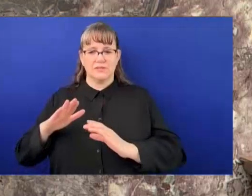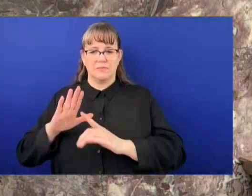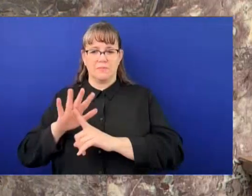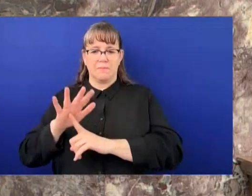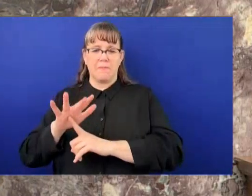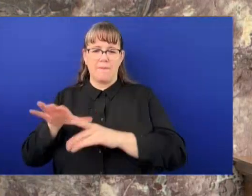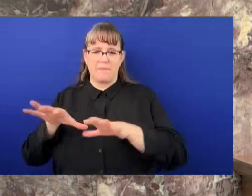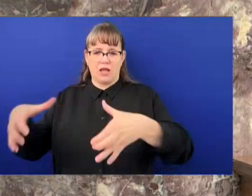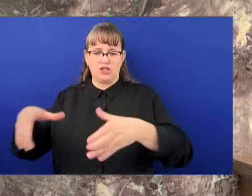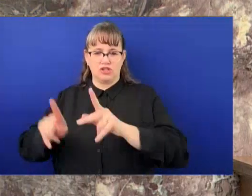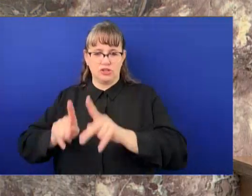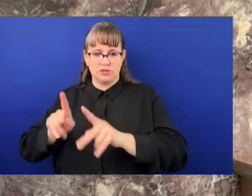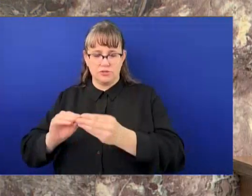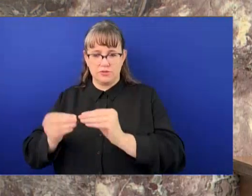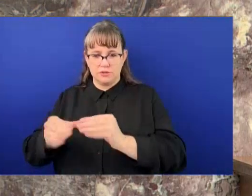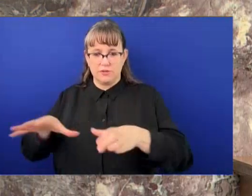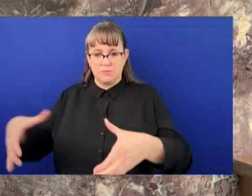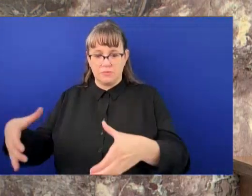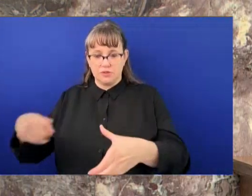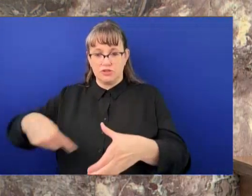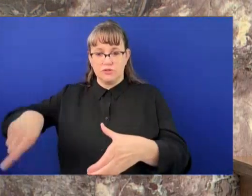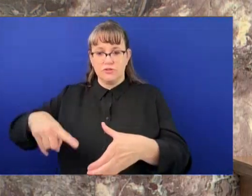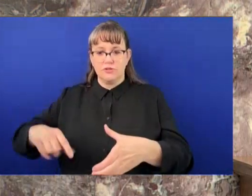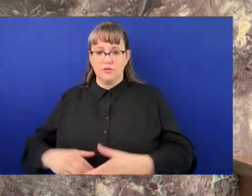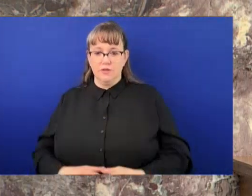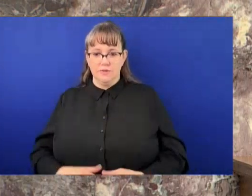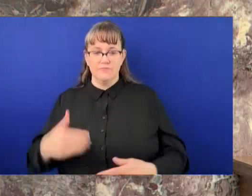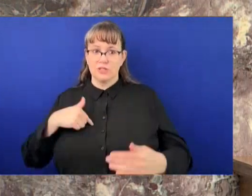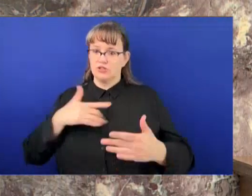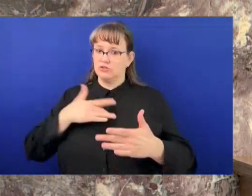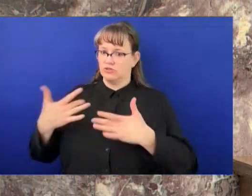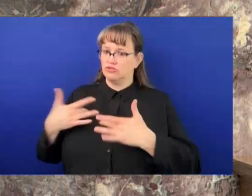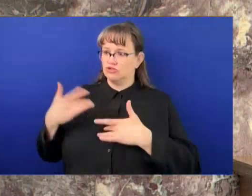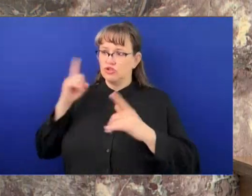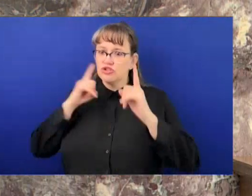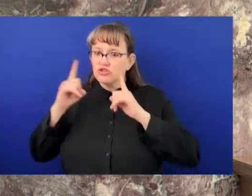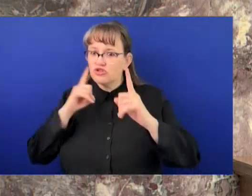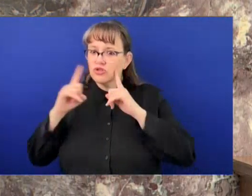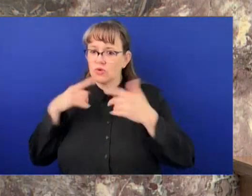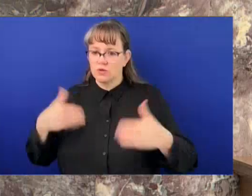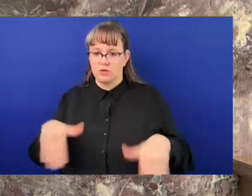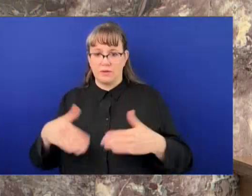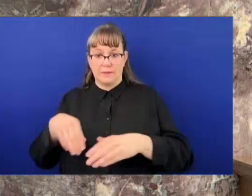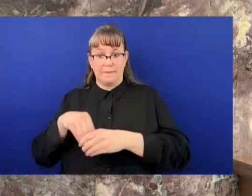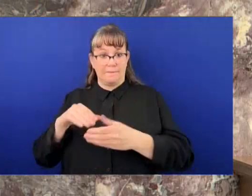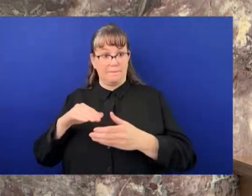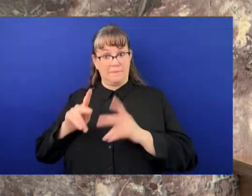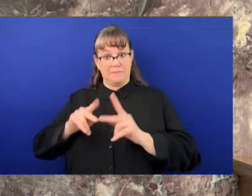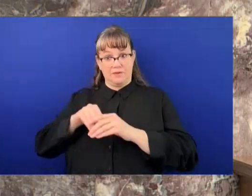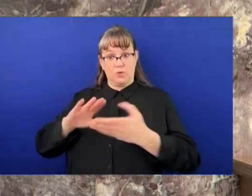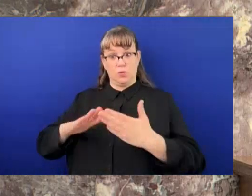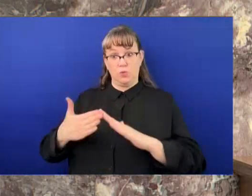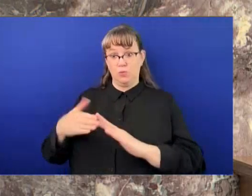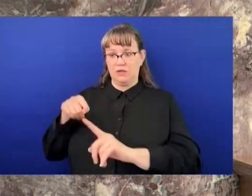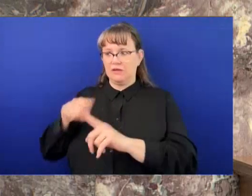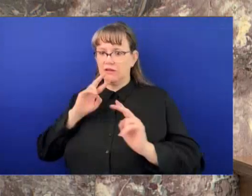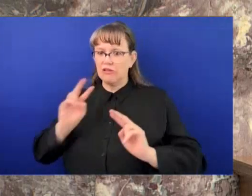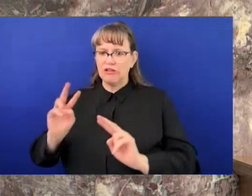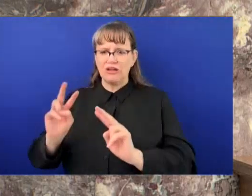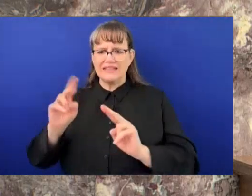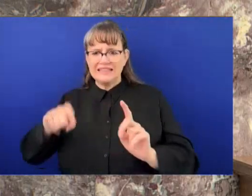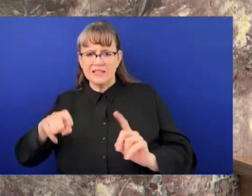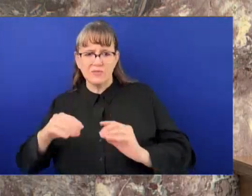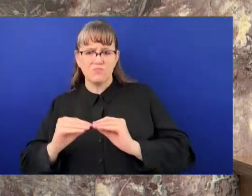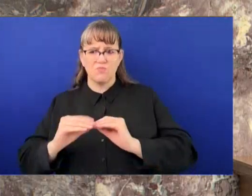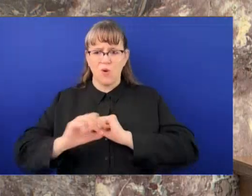where there's people in the community that feel that better protections need to be put in place. We work closely with our